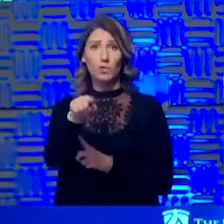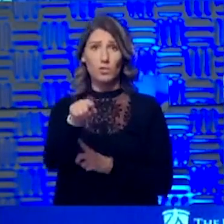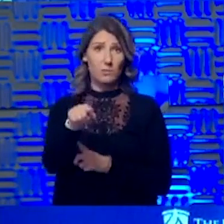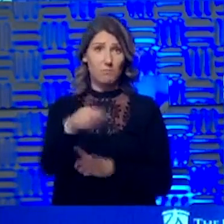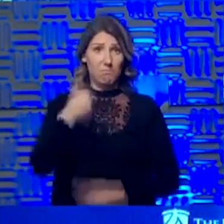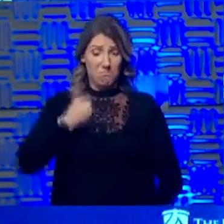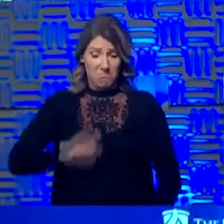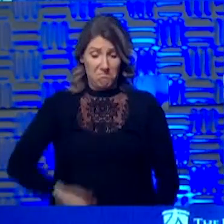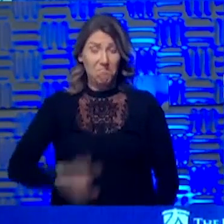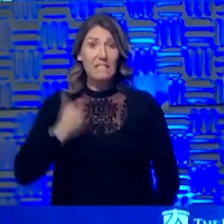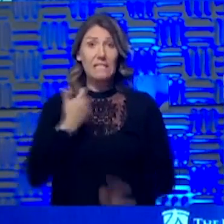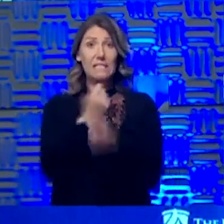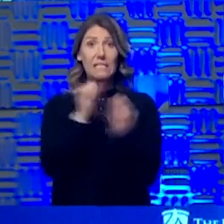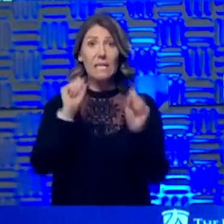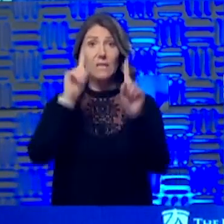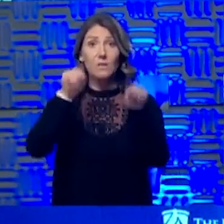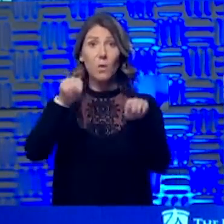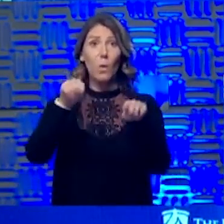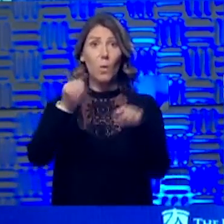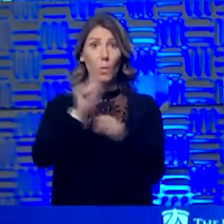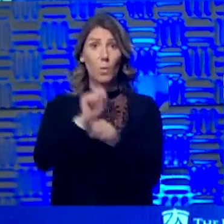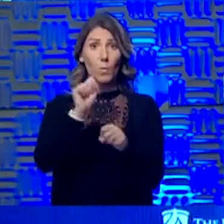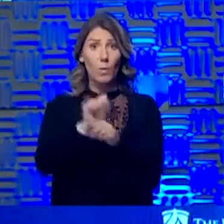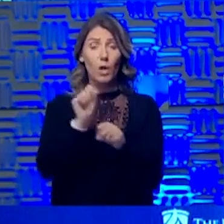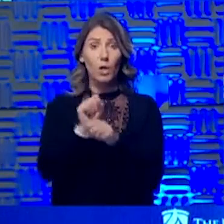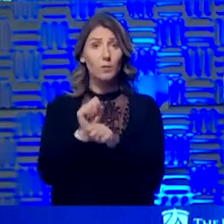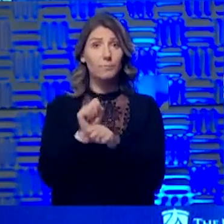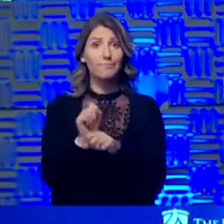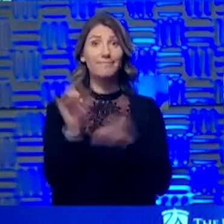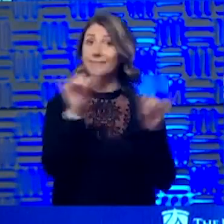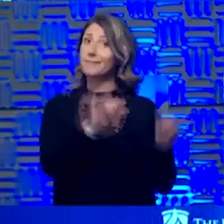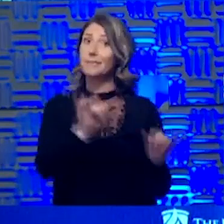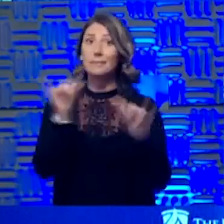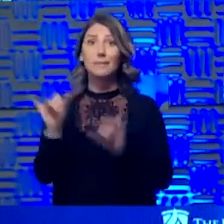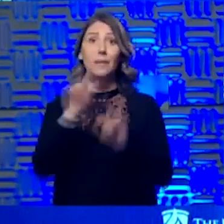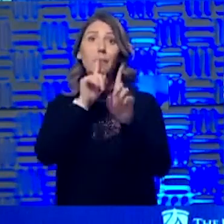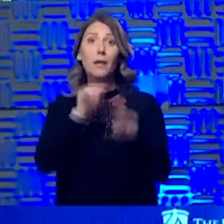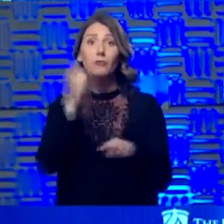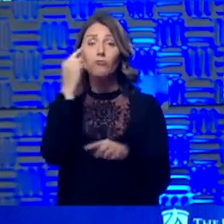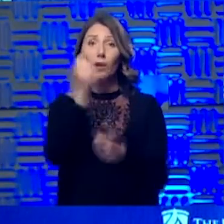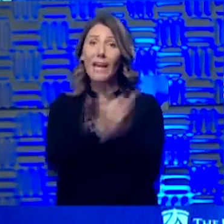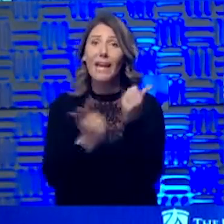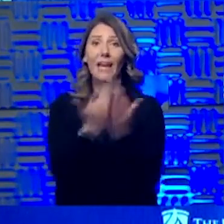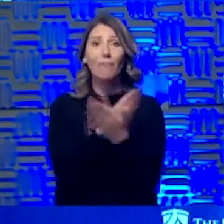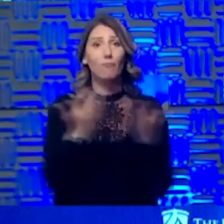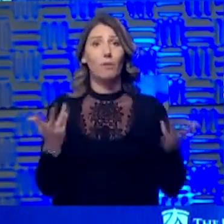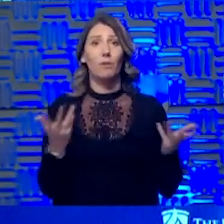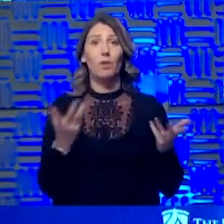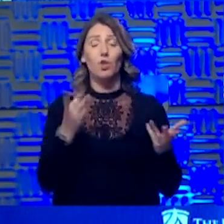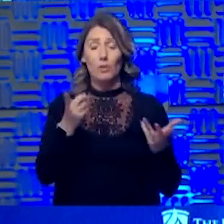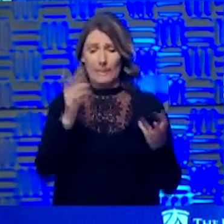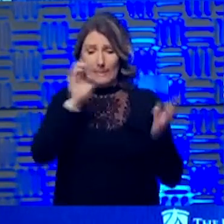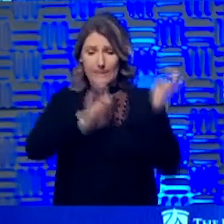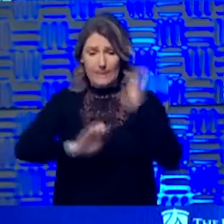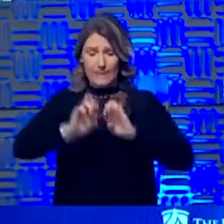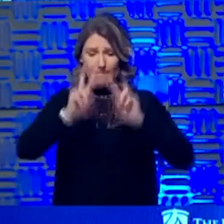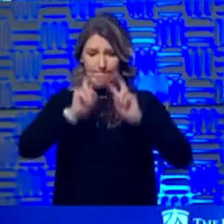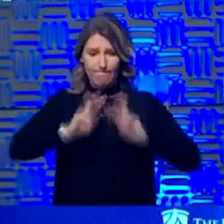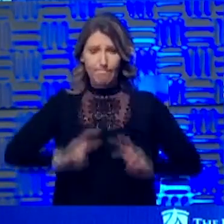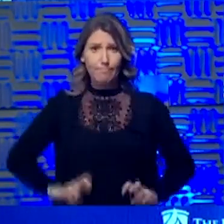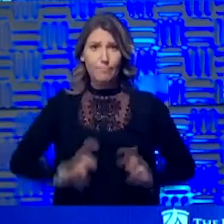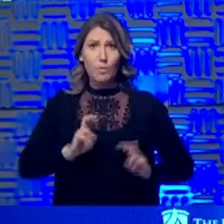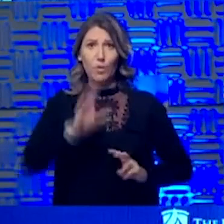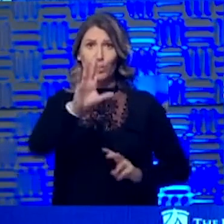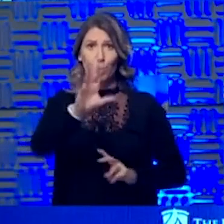work? And then the answer is really the same answer we give everything. You have to evaluate your circumstance. It is a question of personal